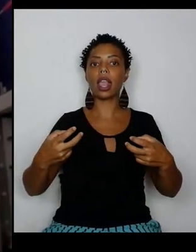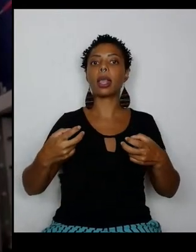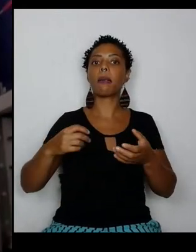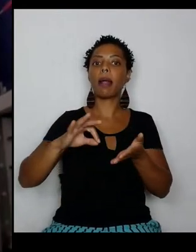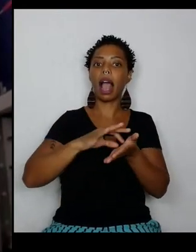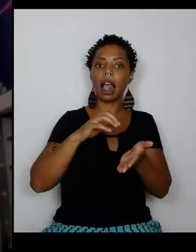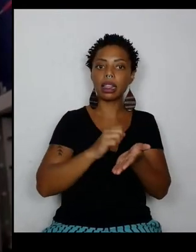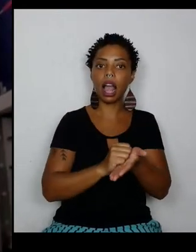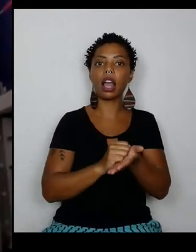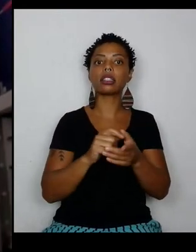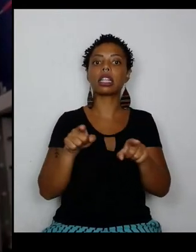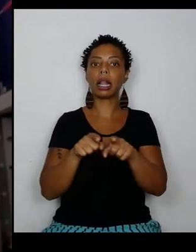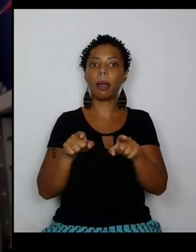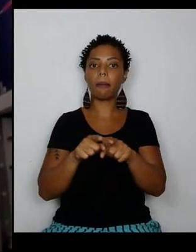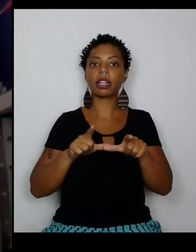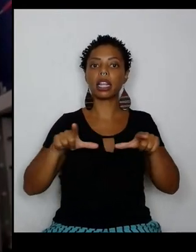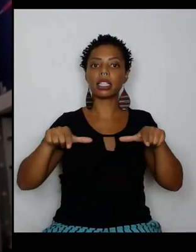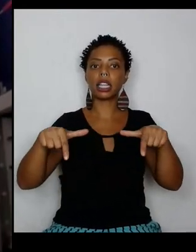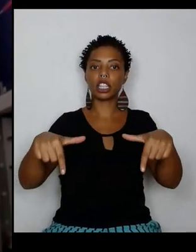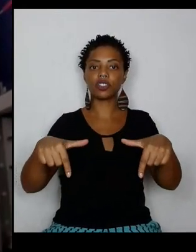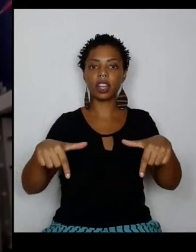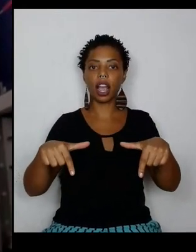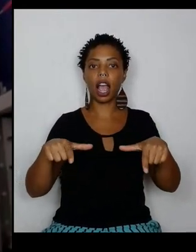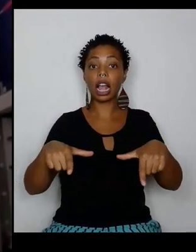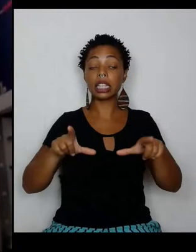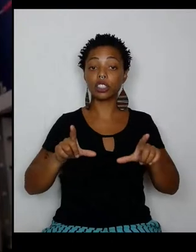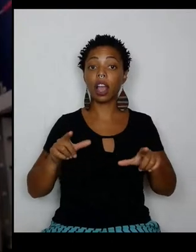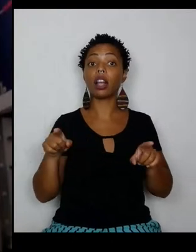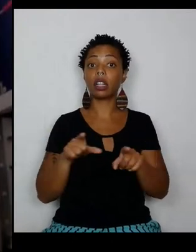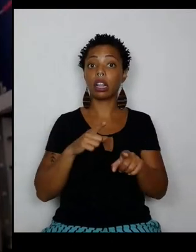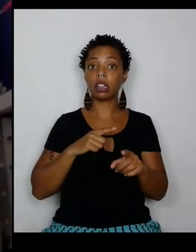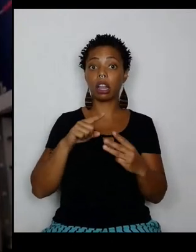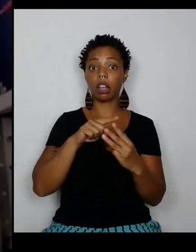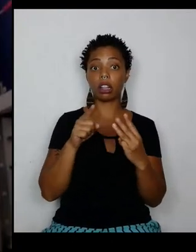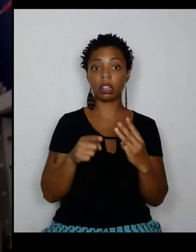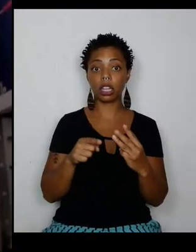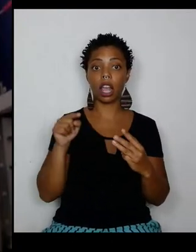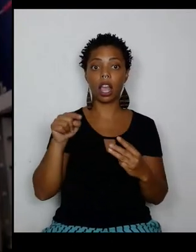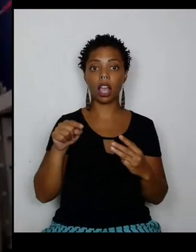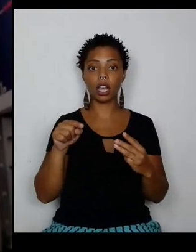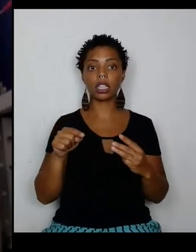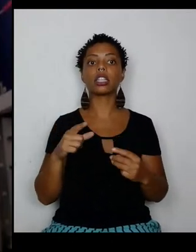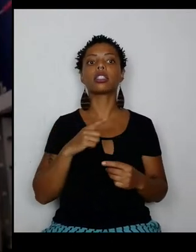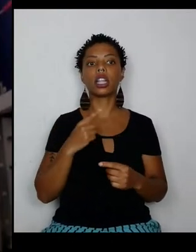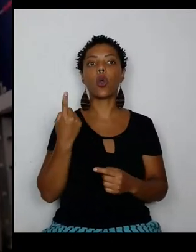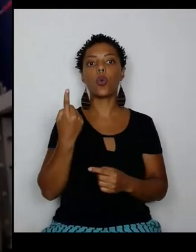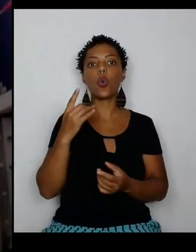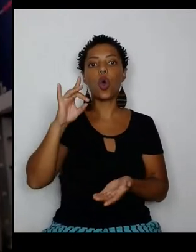after the event we'll be sending you a link so you can receive the certificate